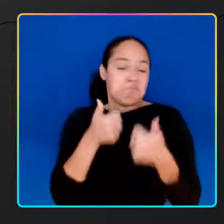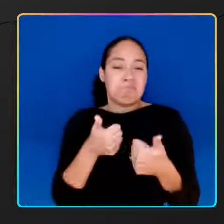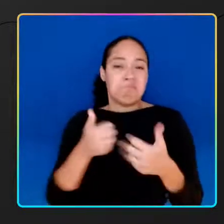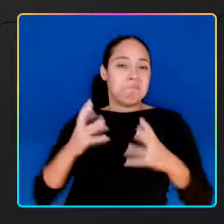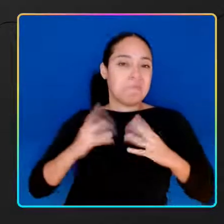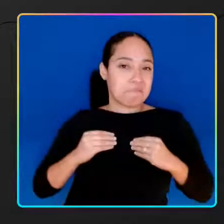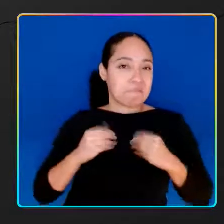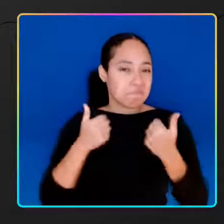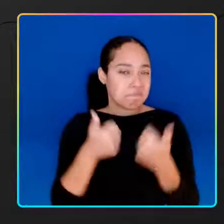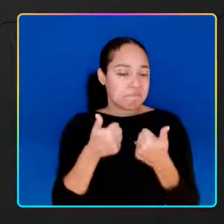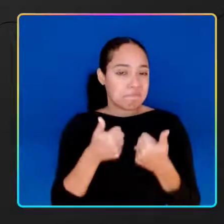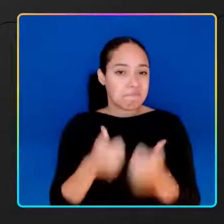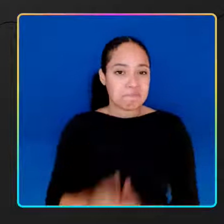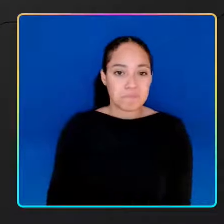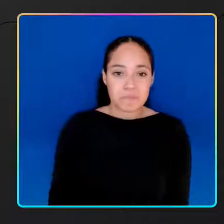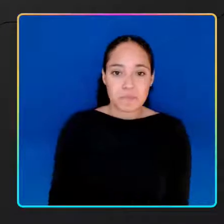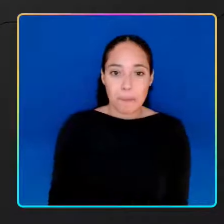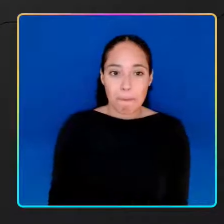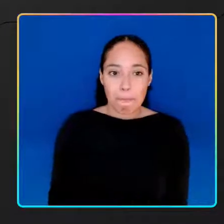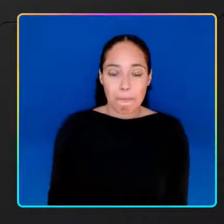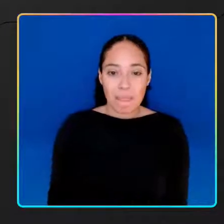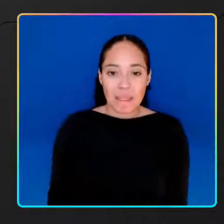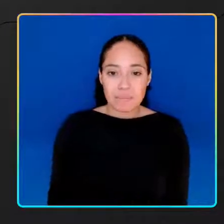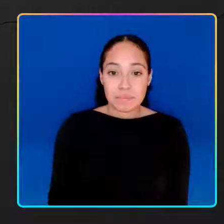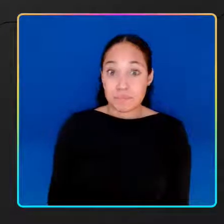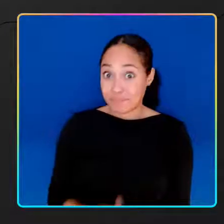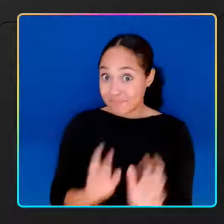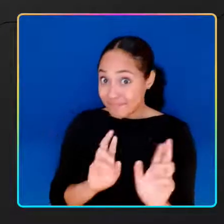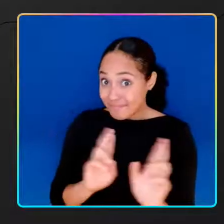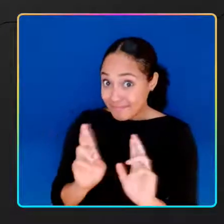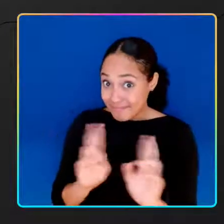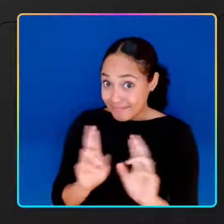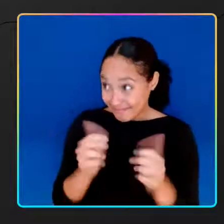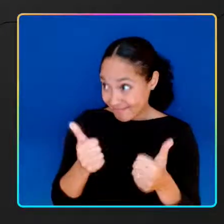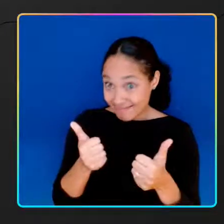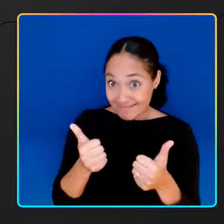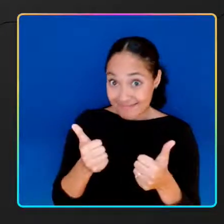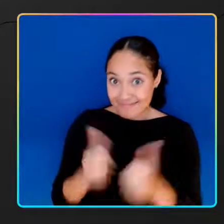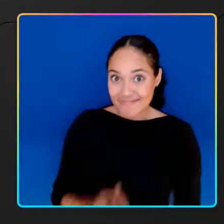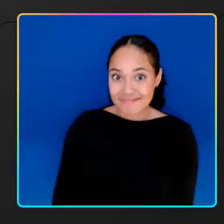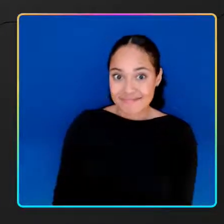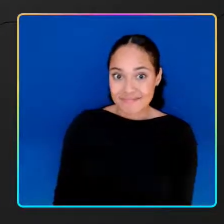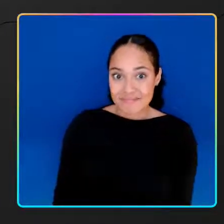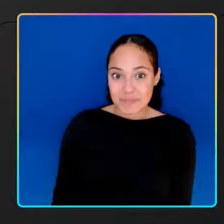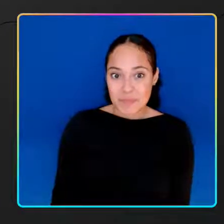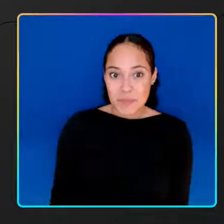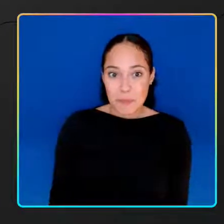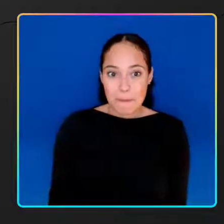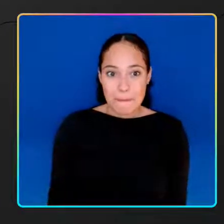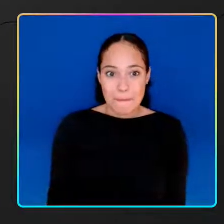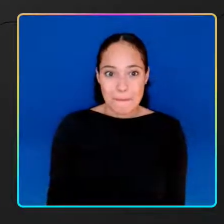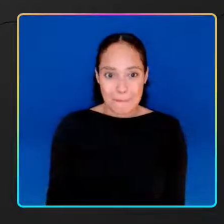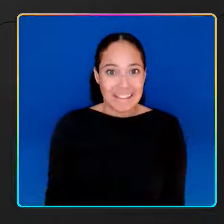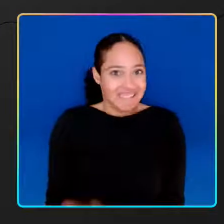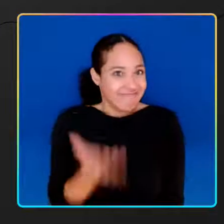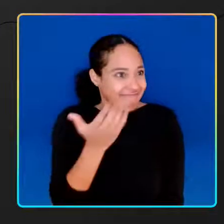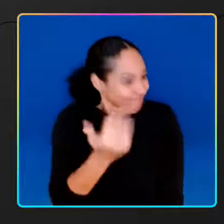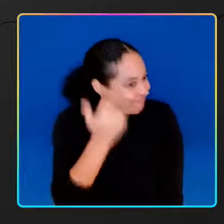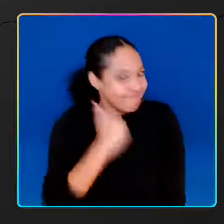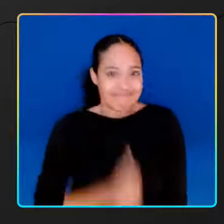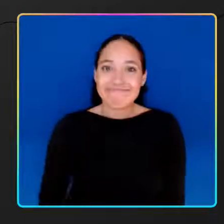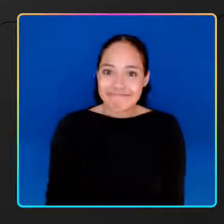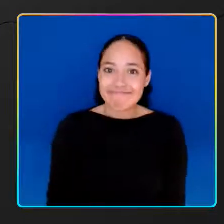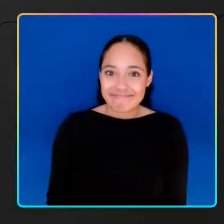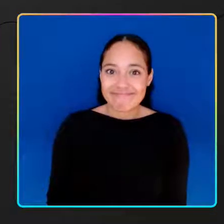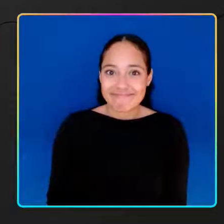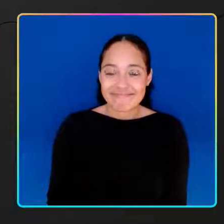interesting to everyone out there. So are you ready for our quickfire questions? Yes, please. Yeah, that's exciting to